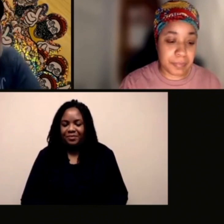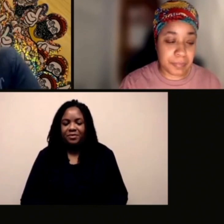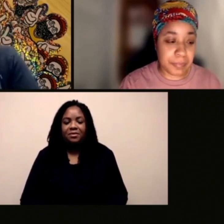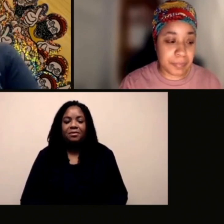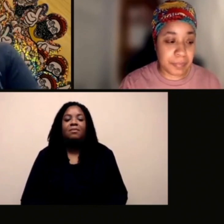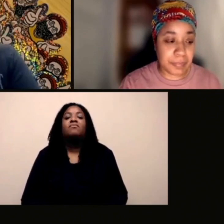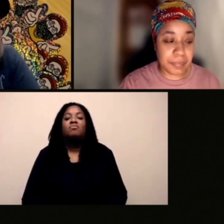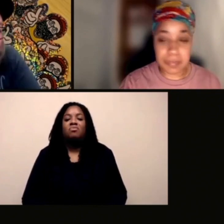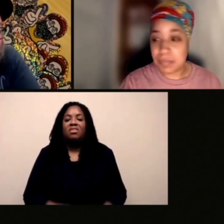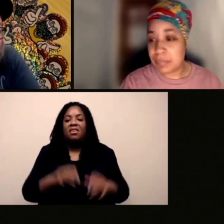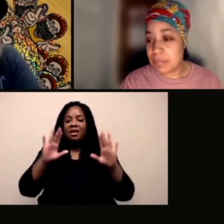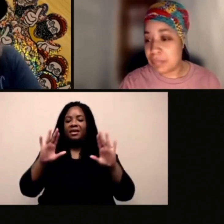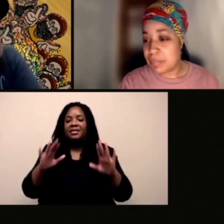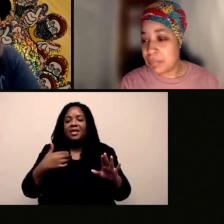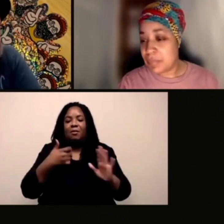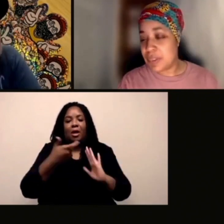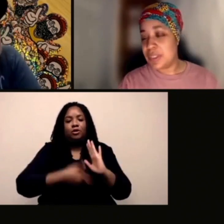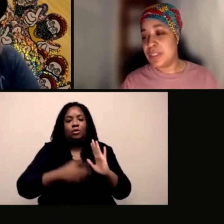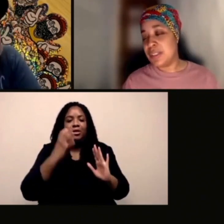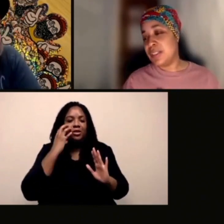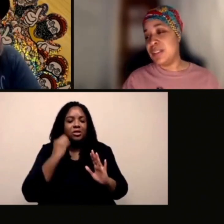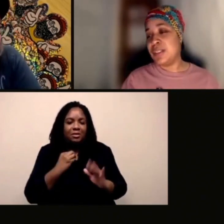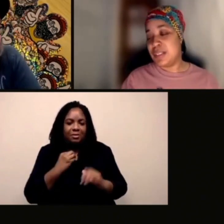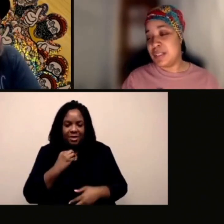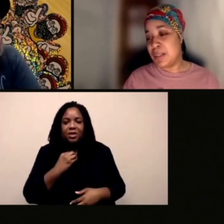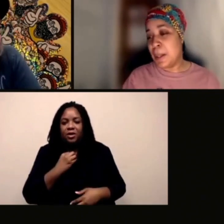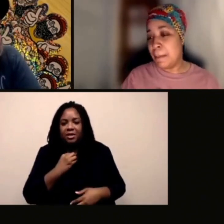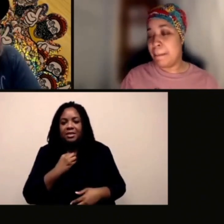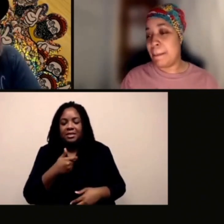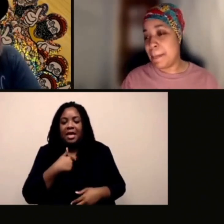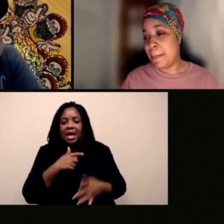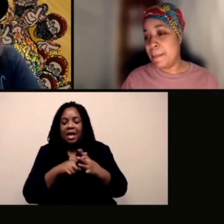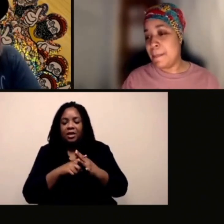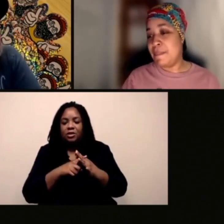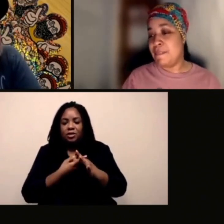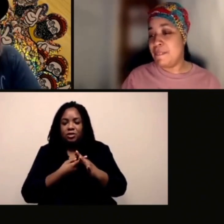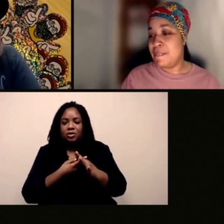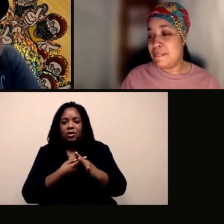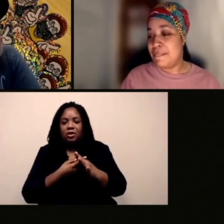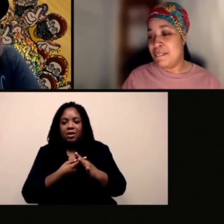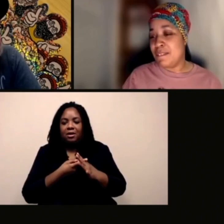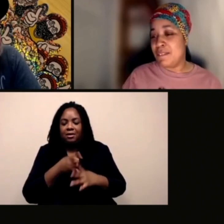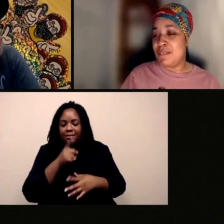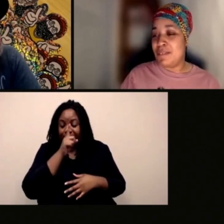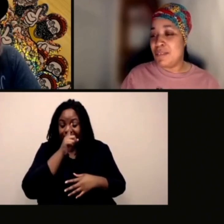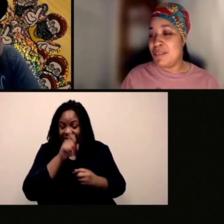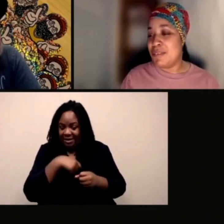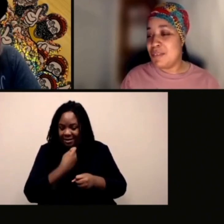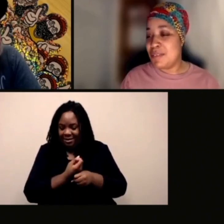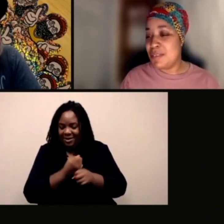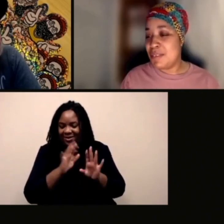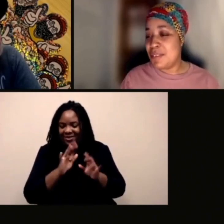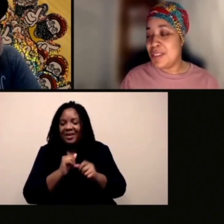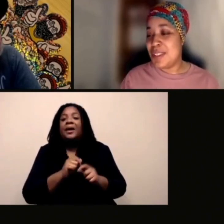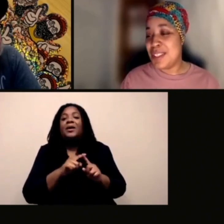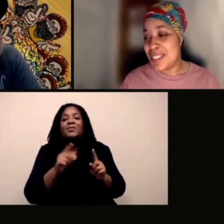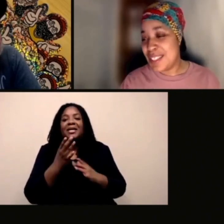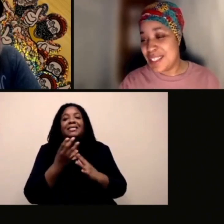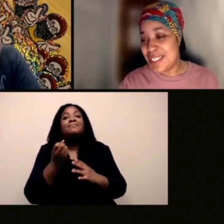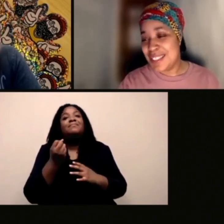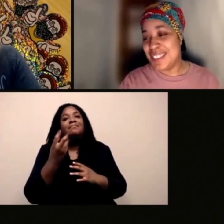Excellent. And I didn't give my Scratch experience. I actually did start, I'm not going to put a year on it, but some years